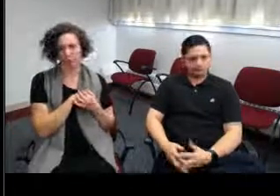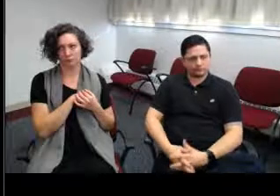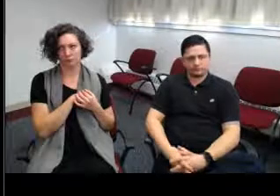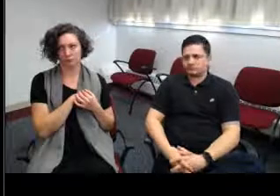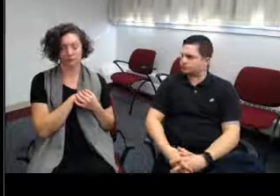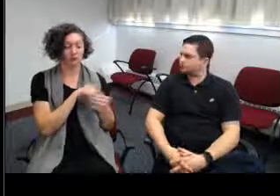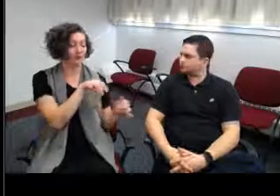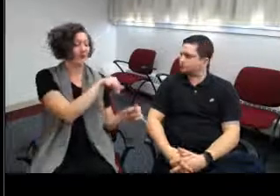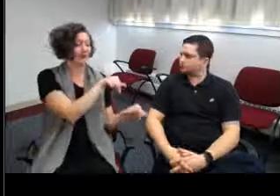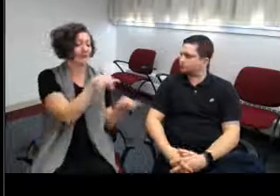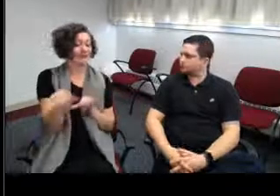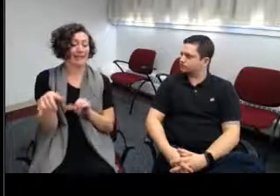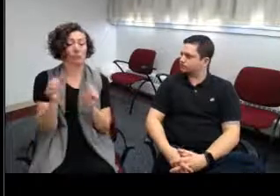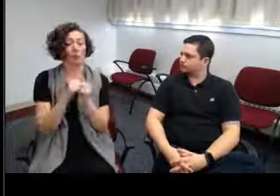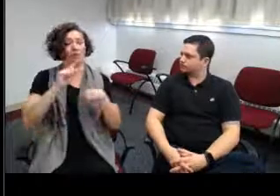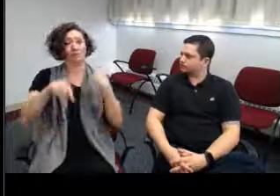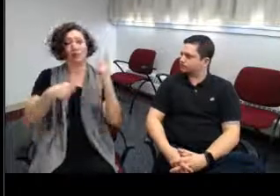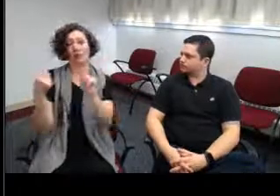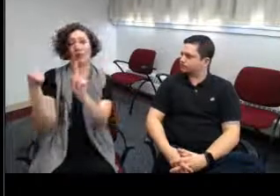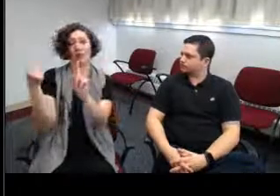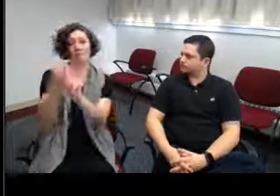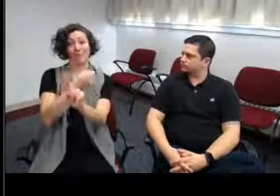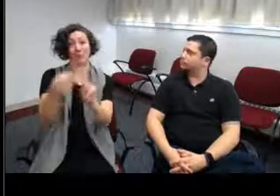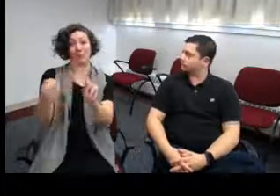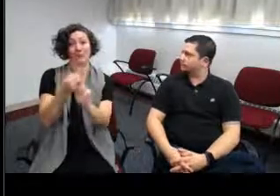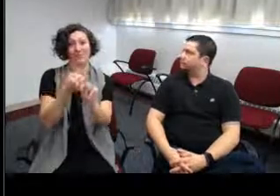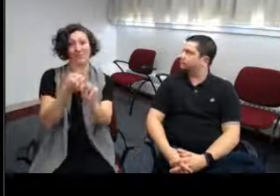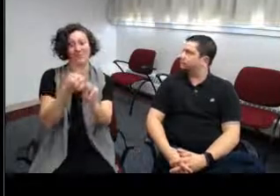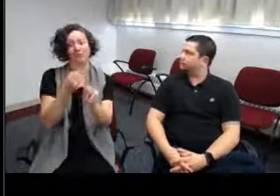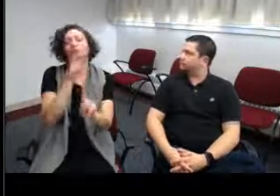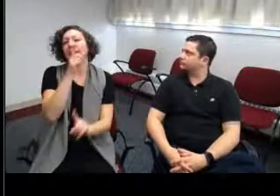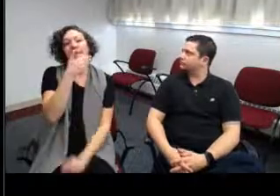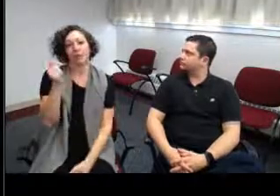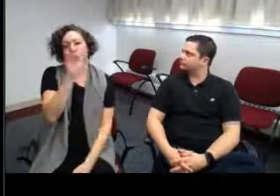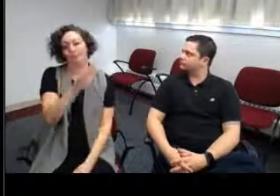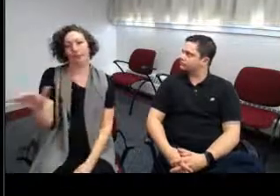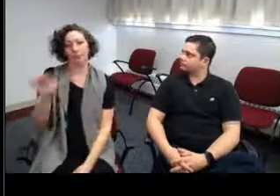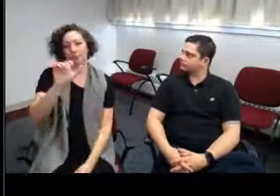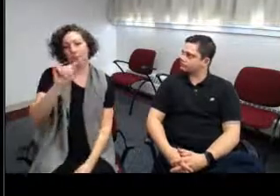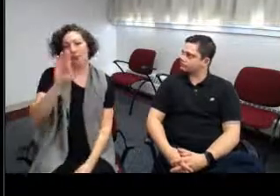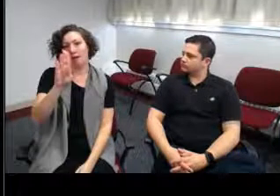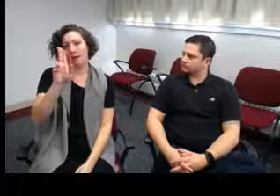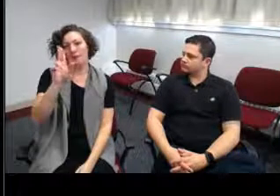they do use other drugs. Yes, and similar with the sign for abuse.